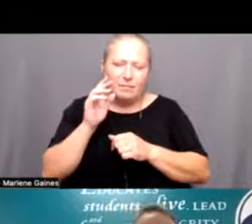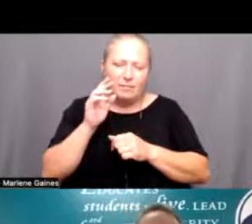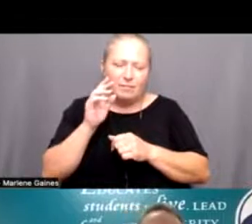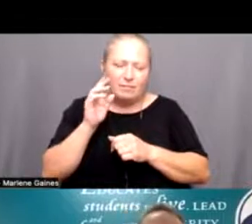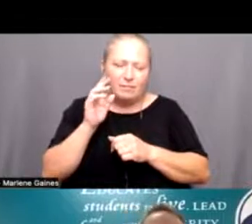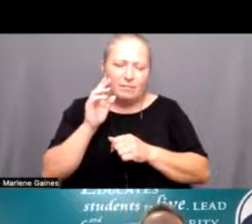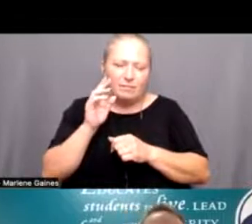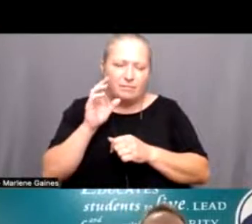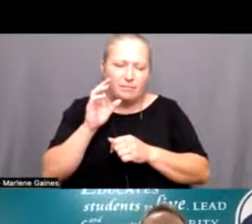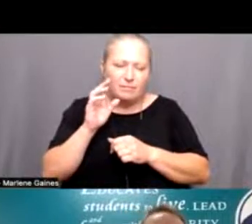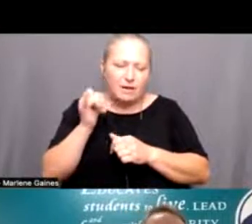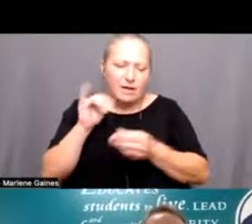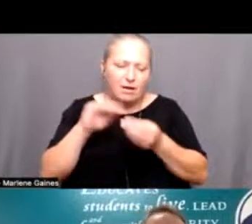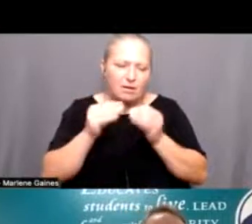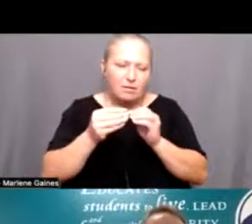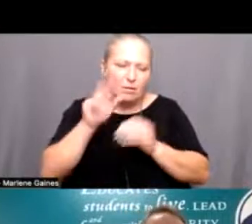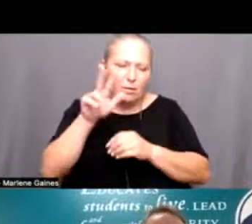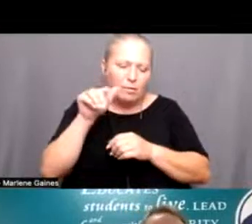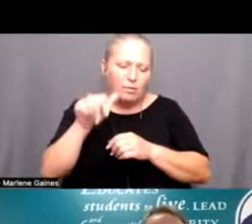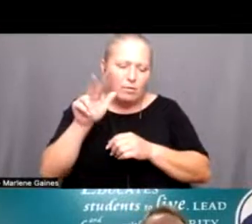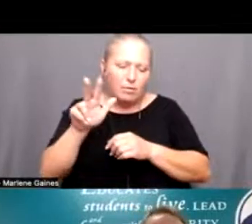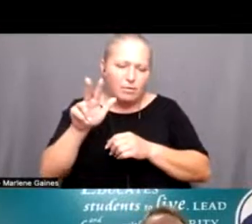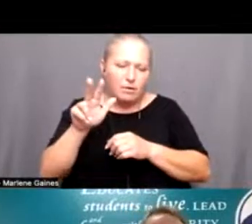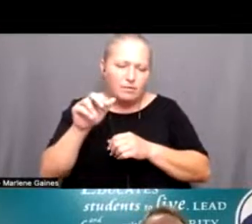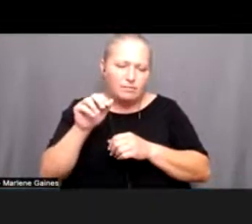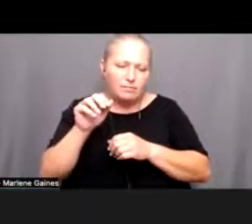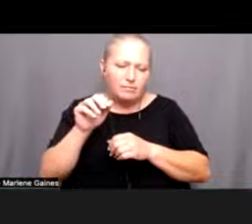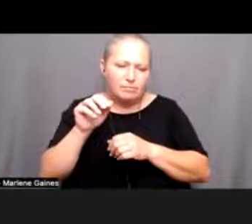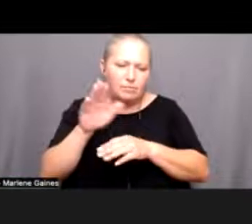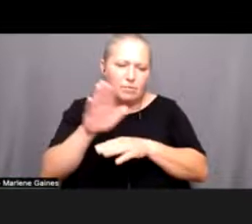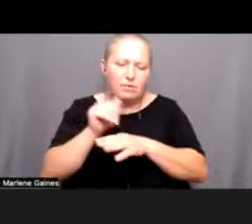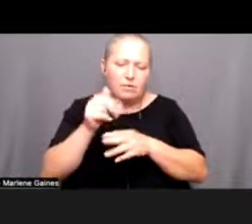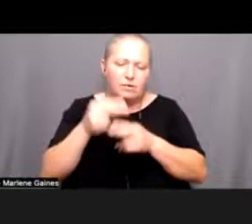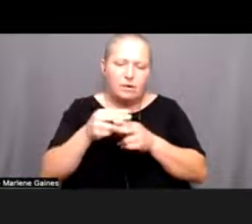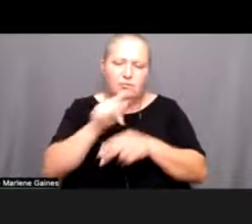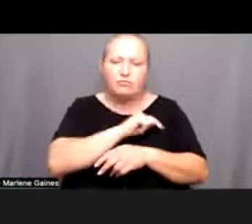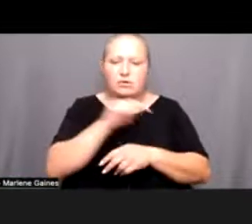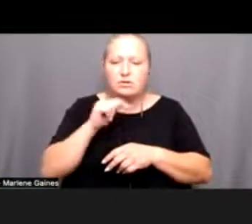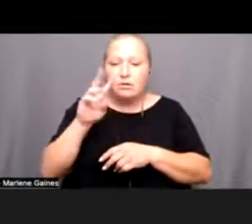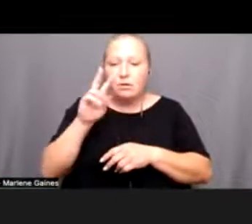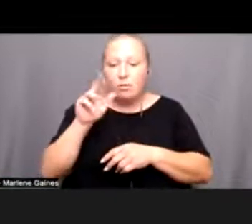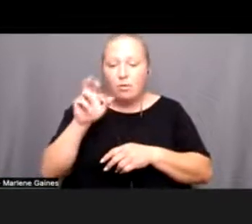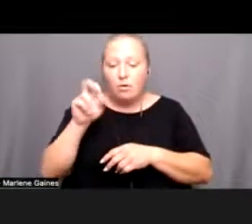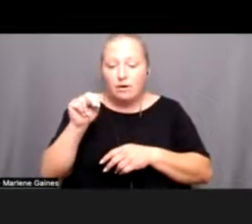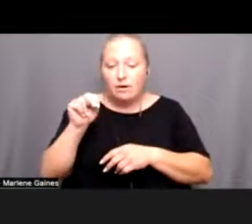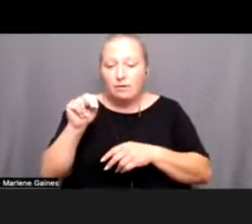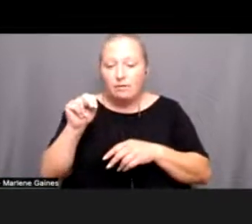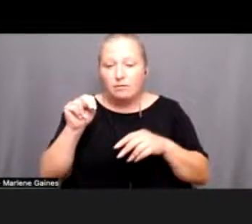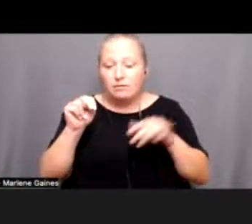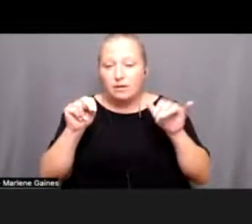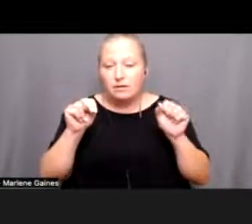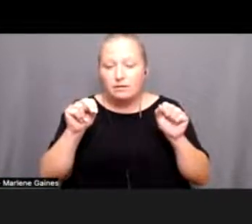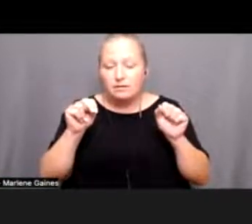Okay, we will go on to item number 3.3, which is roll call. Trustee Warren. Yes.